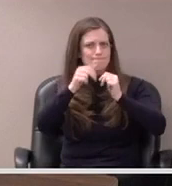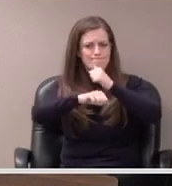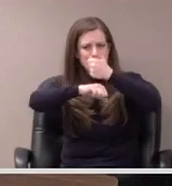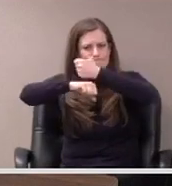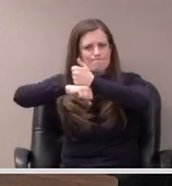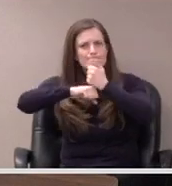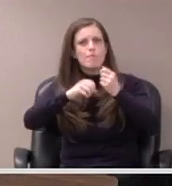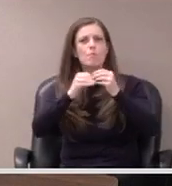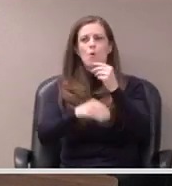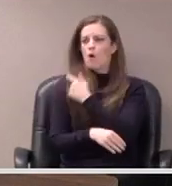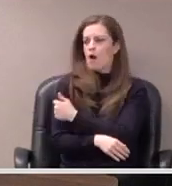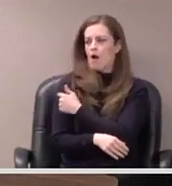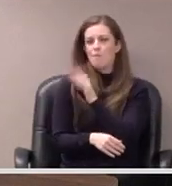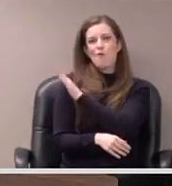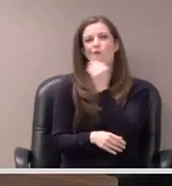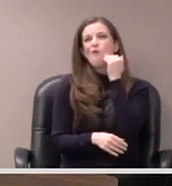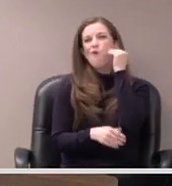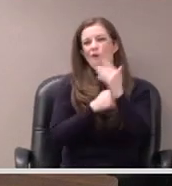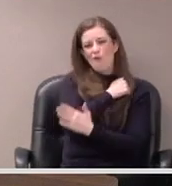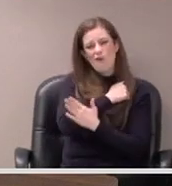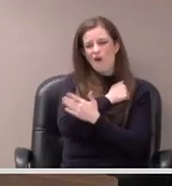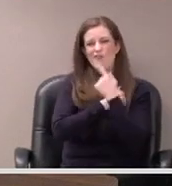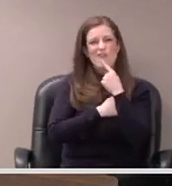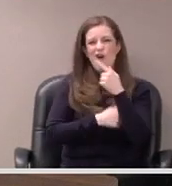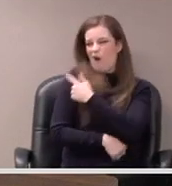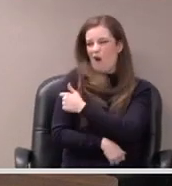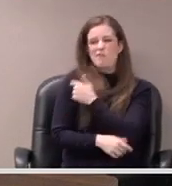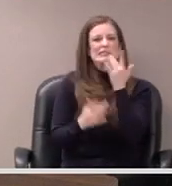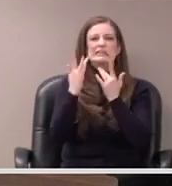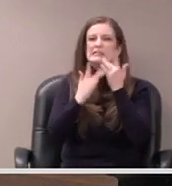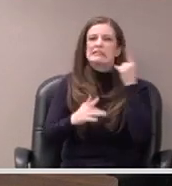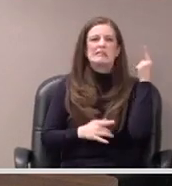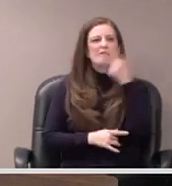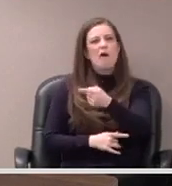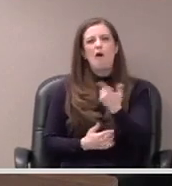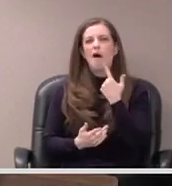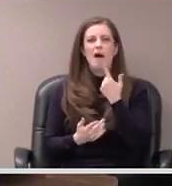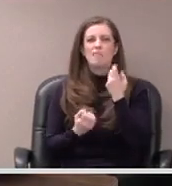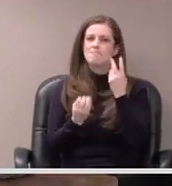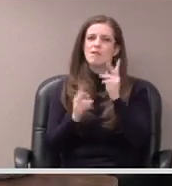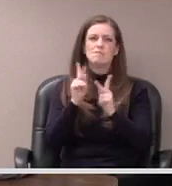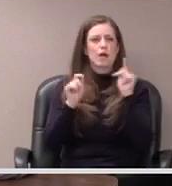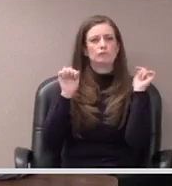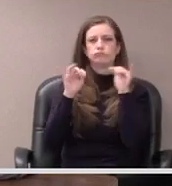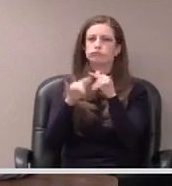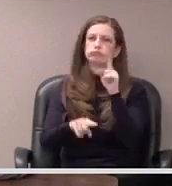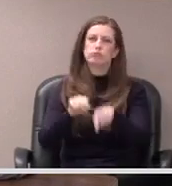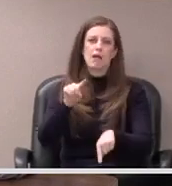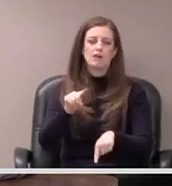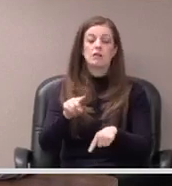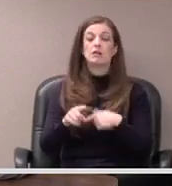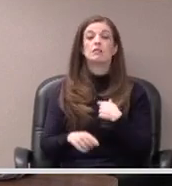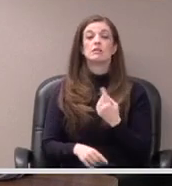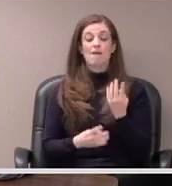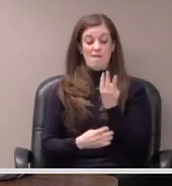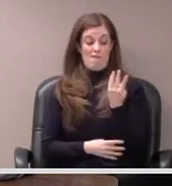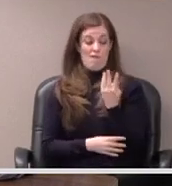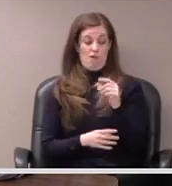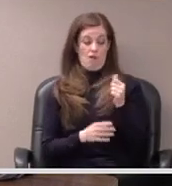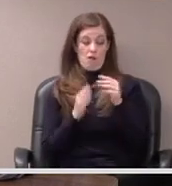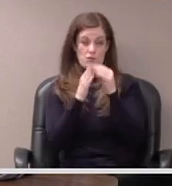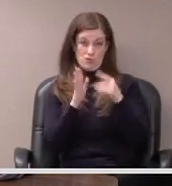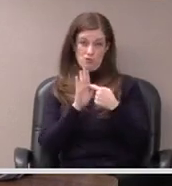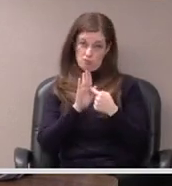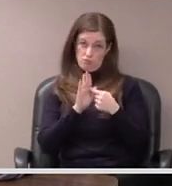home country because hospitals are too far away and many people can't reach them. We have four other students who are featured in